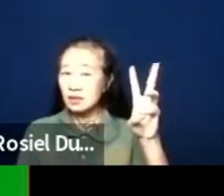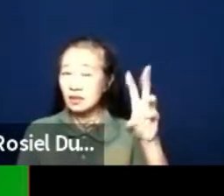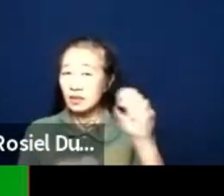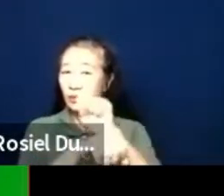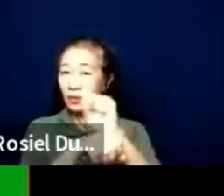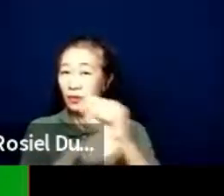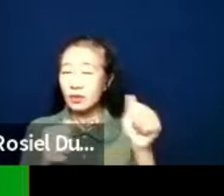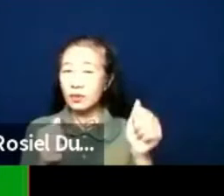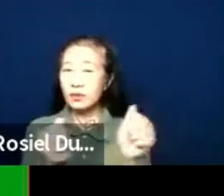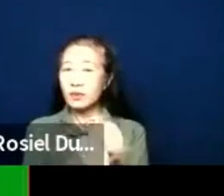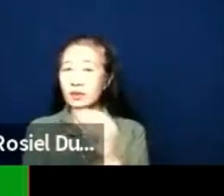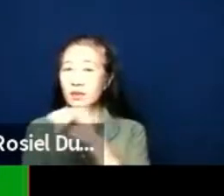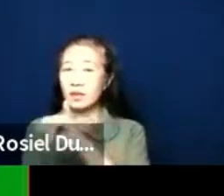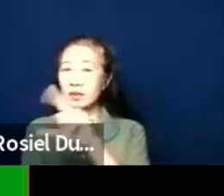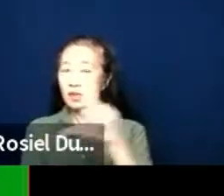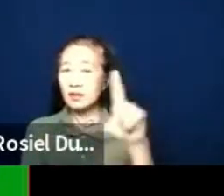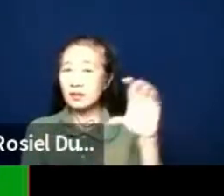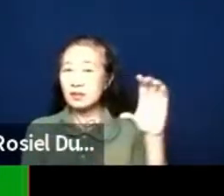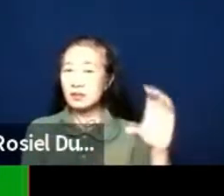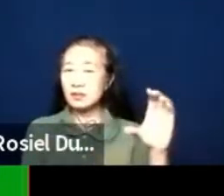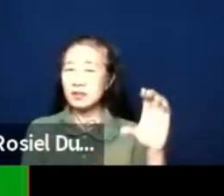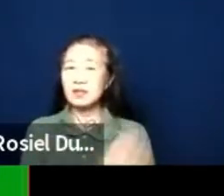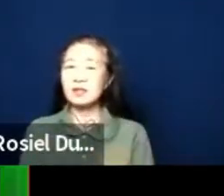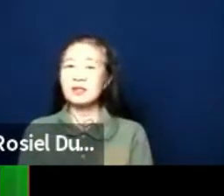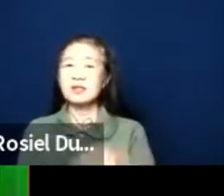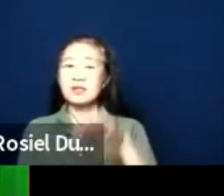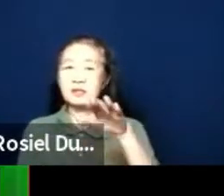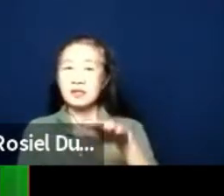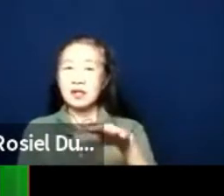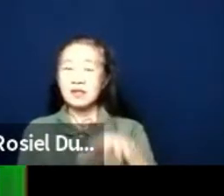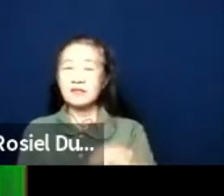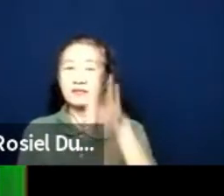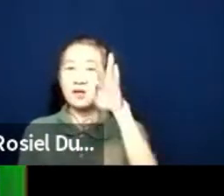with ILLC and the Child Fine Therapy Learning Center.